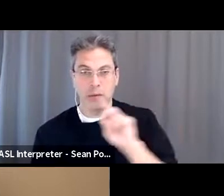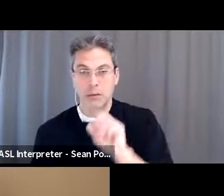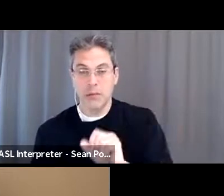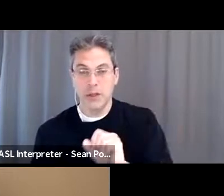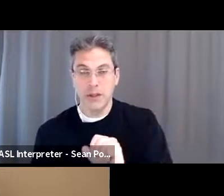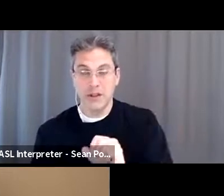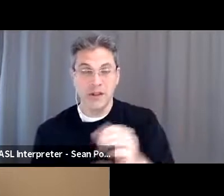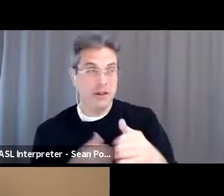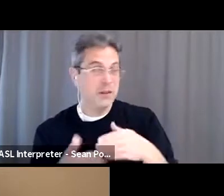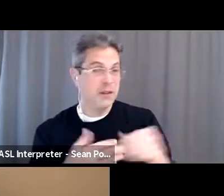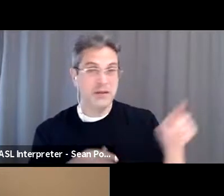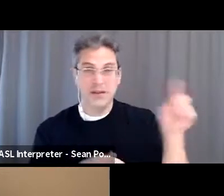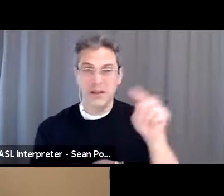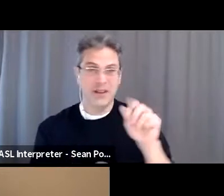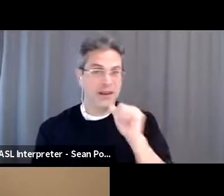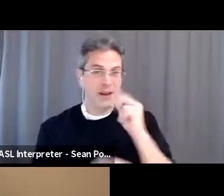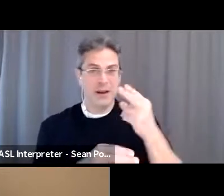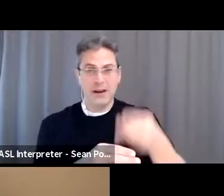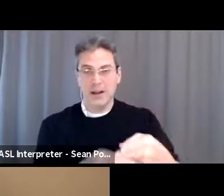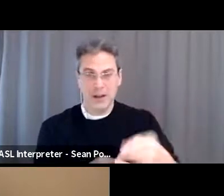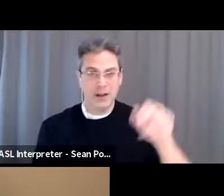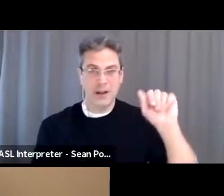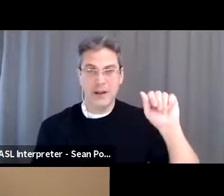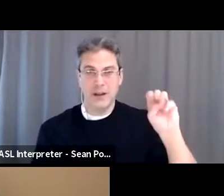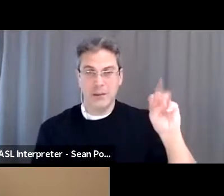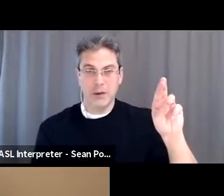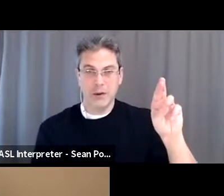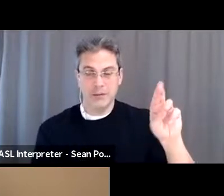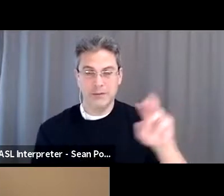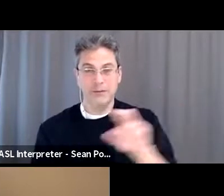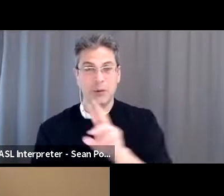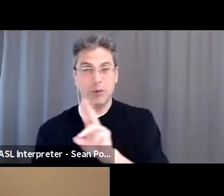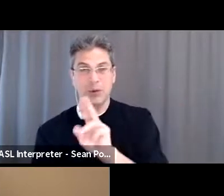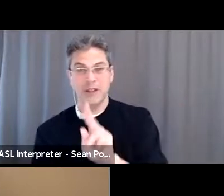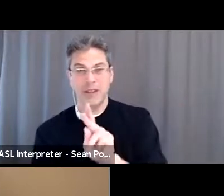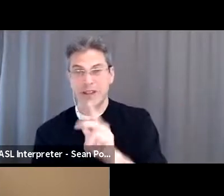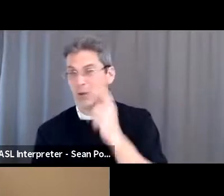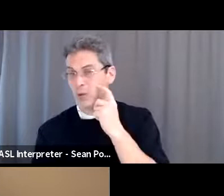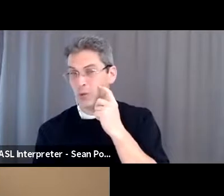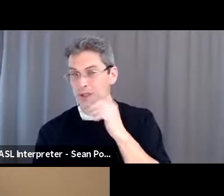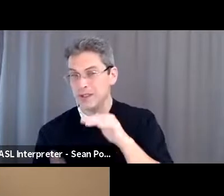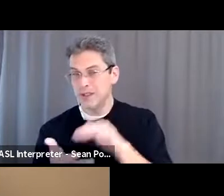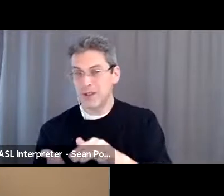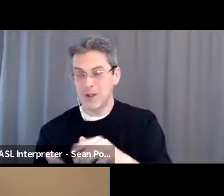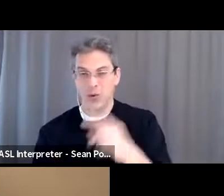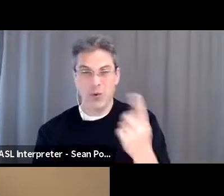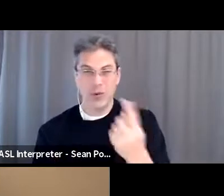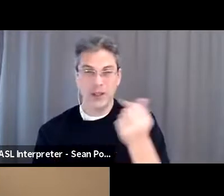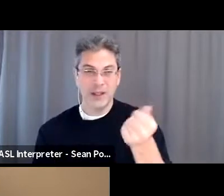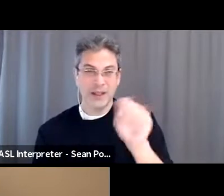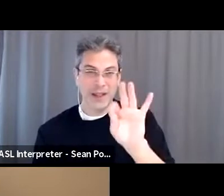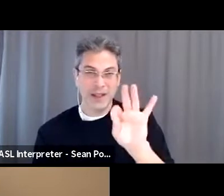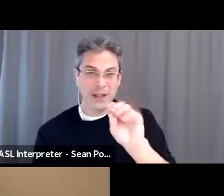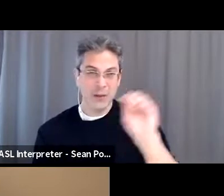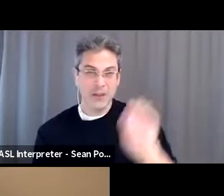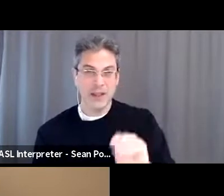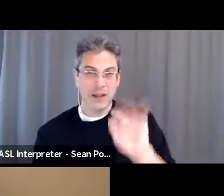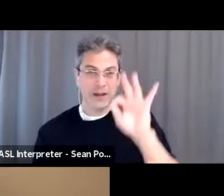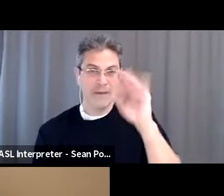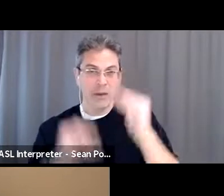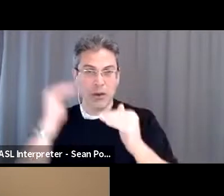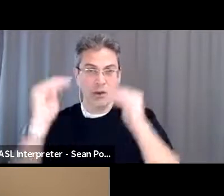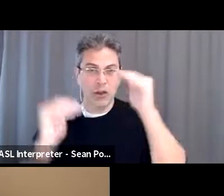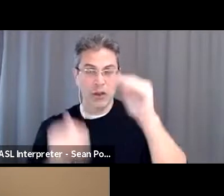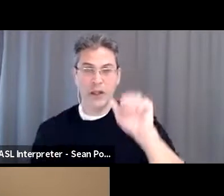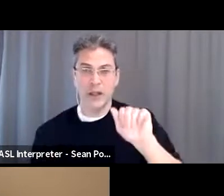AMR. We've done a study recently in the UK, and only 19% of adults thought that it